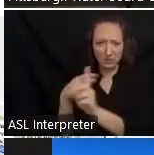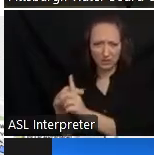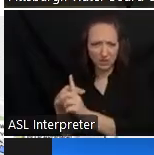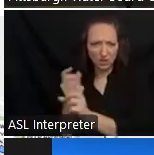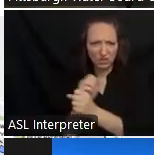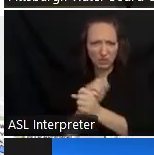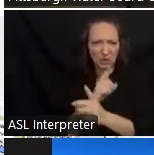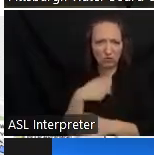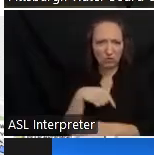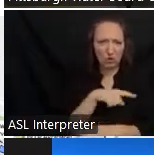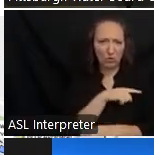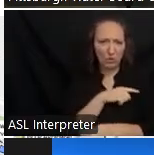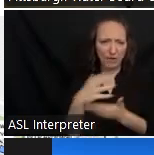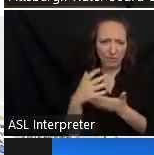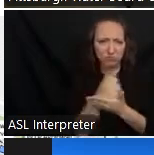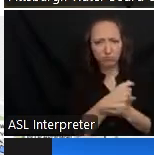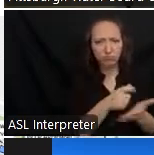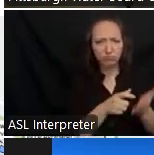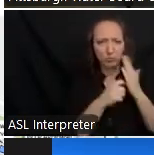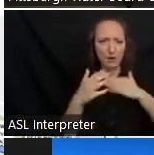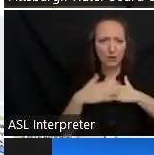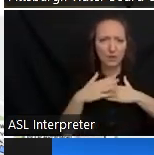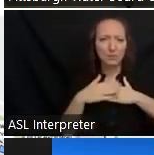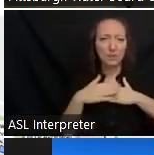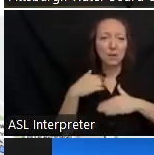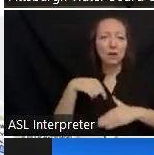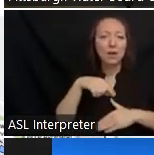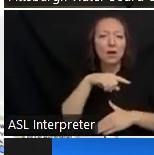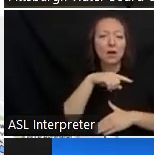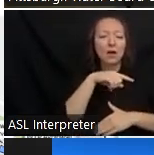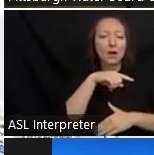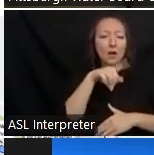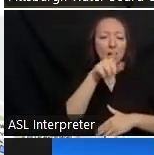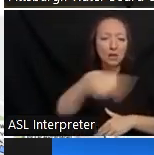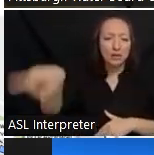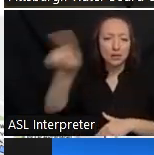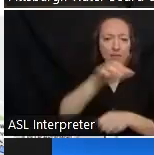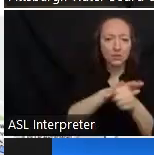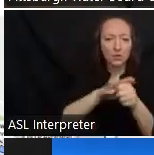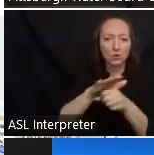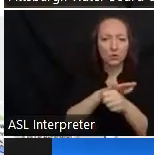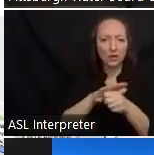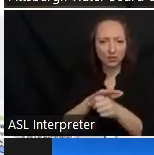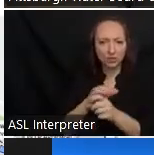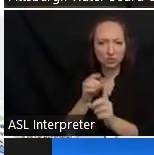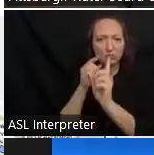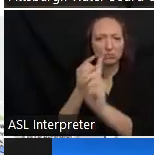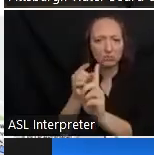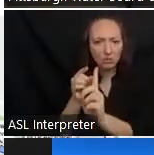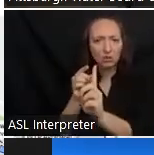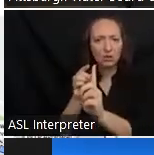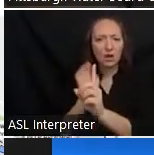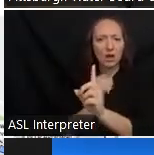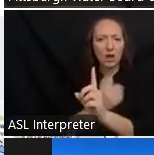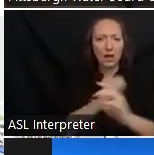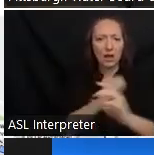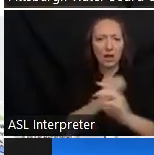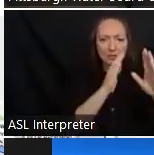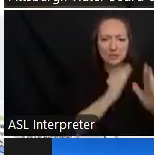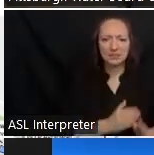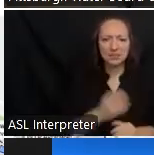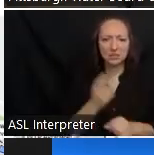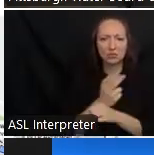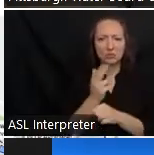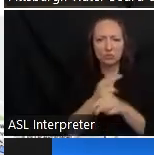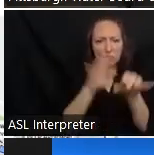sure that we're collecting water that's actually representative of the distribution system. And in doing so, we collect a sample to monitor for coliform bacteria, which